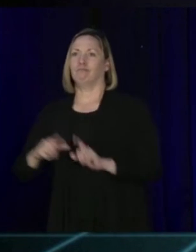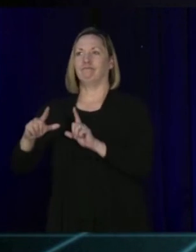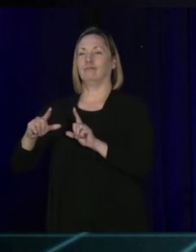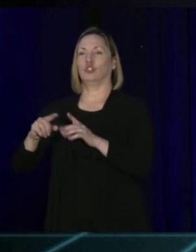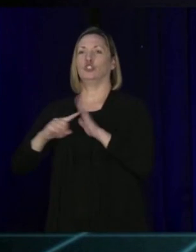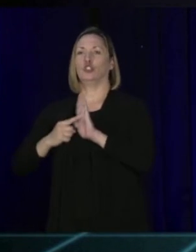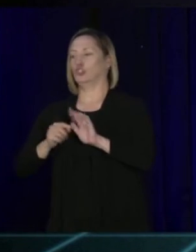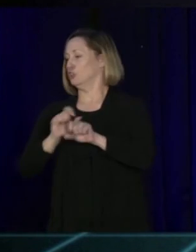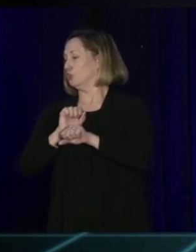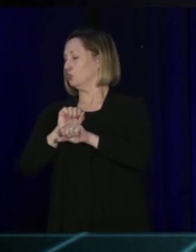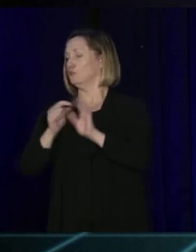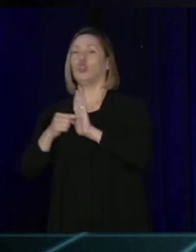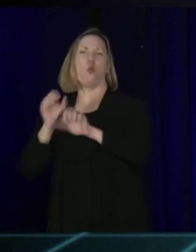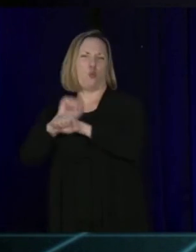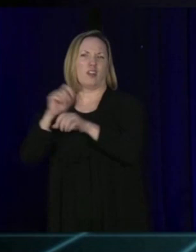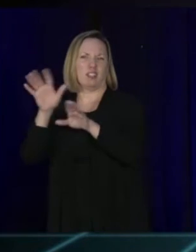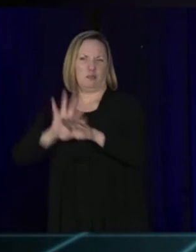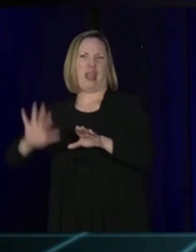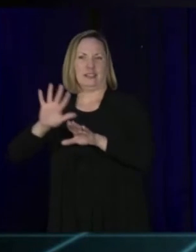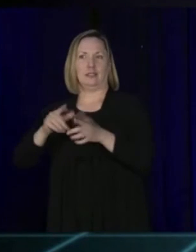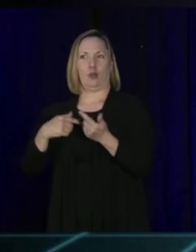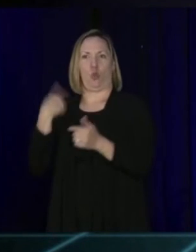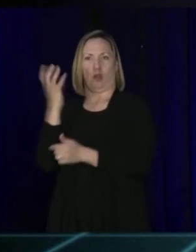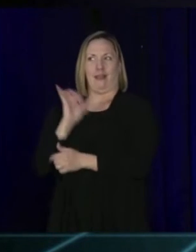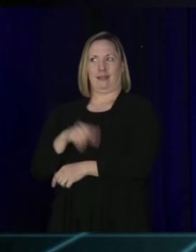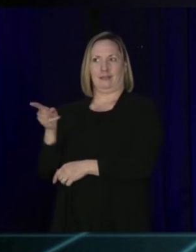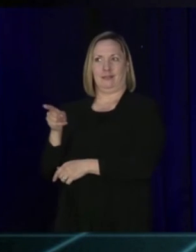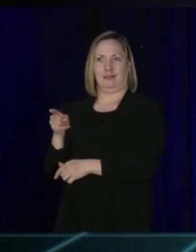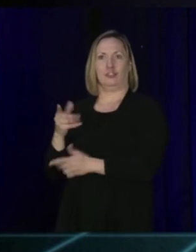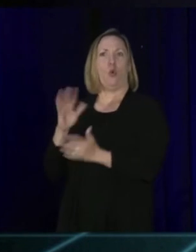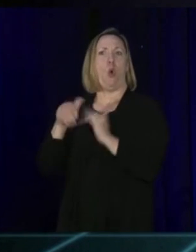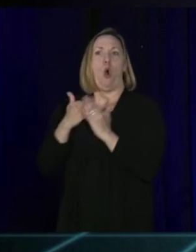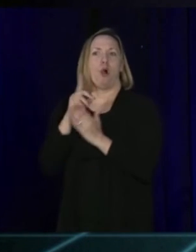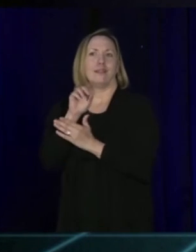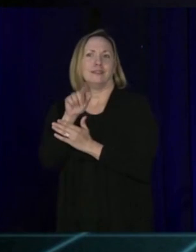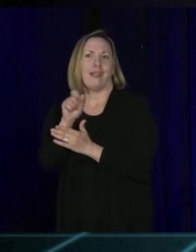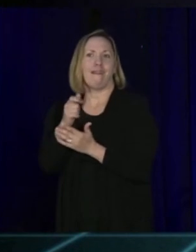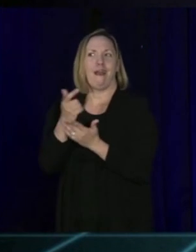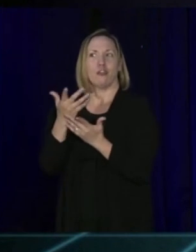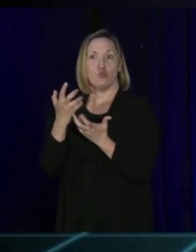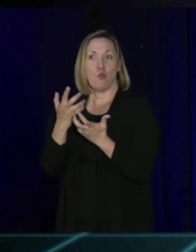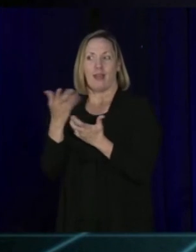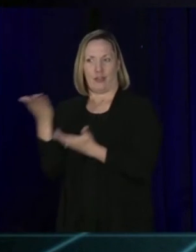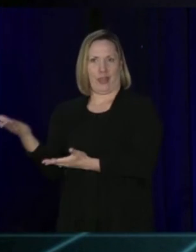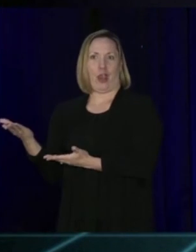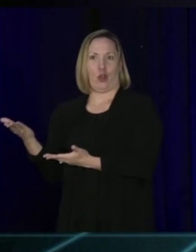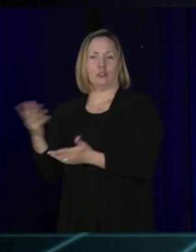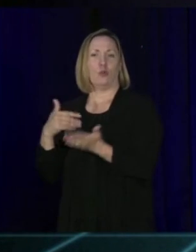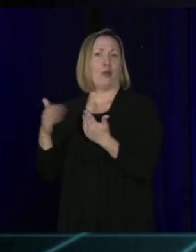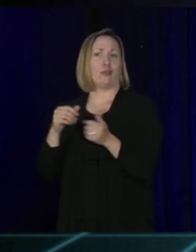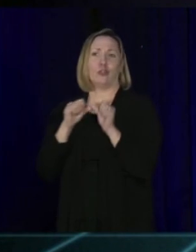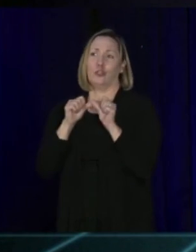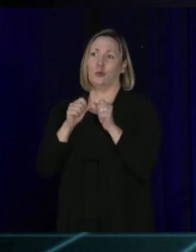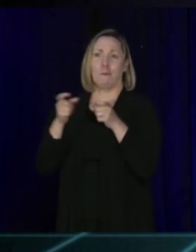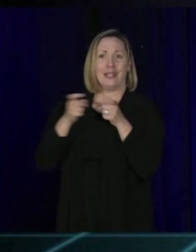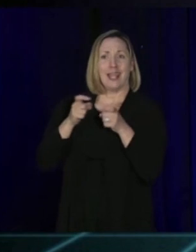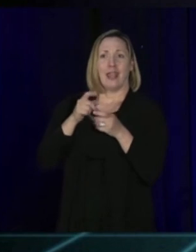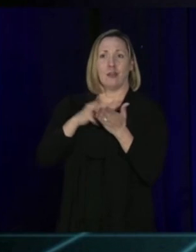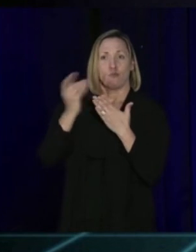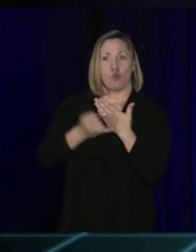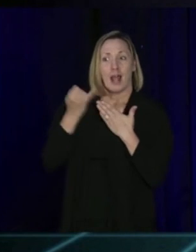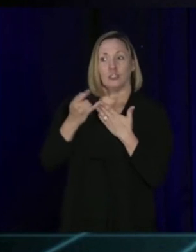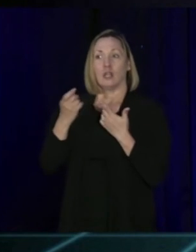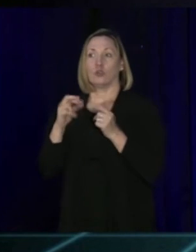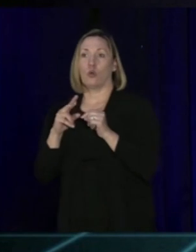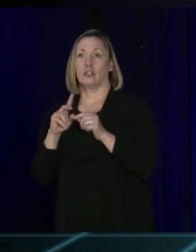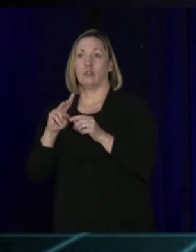like this, where you could see all the data that you're looking for in the projects you care about. So whether you maintain a project or whether you're trying to make your first or second or